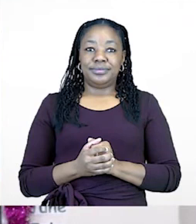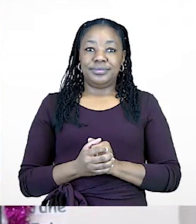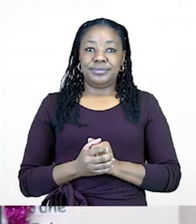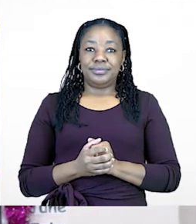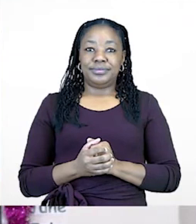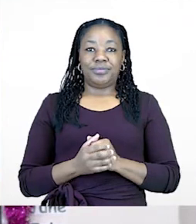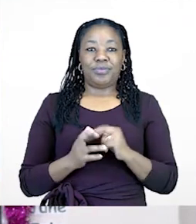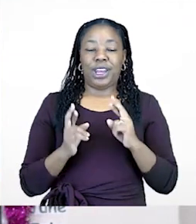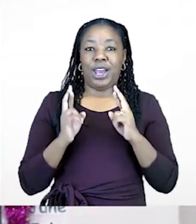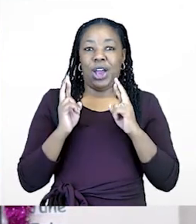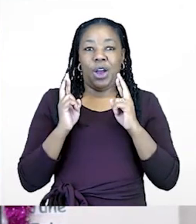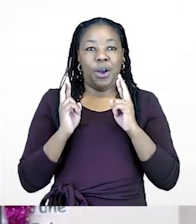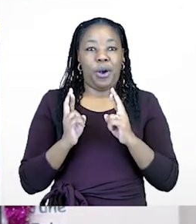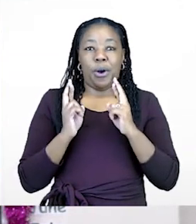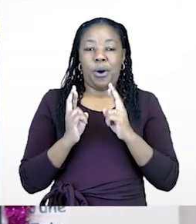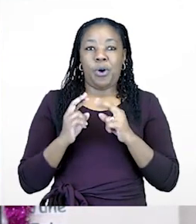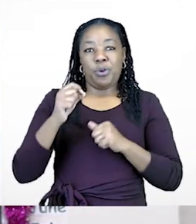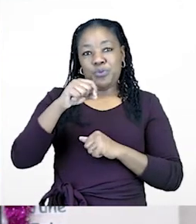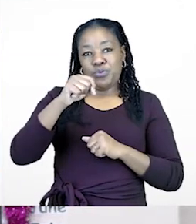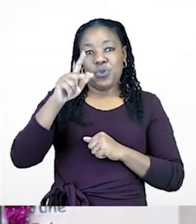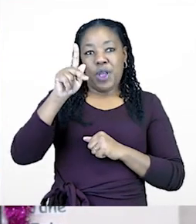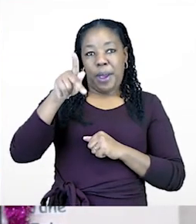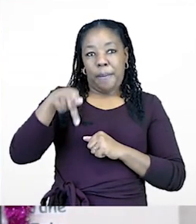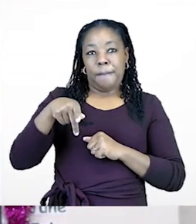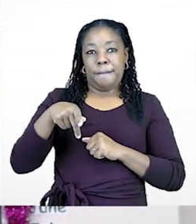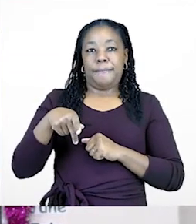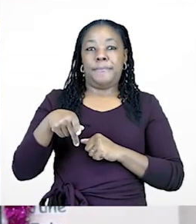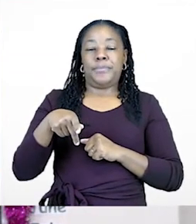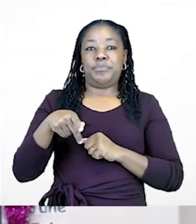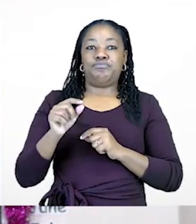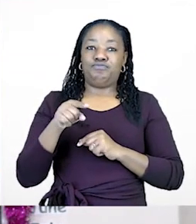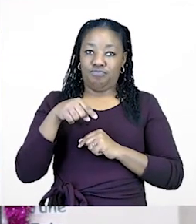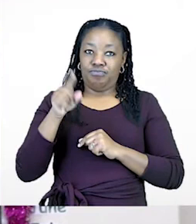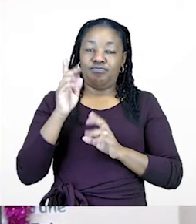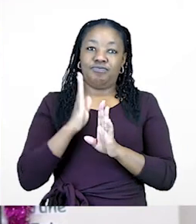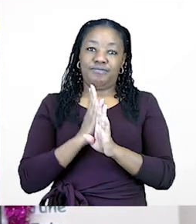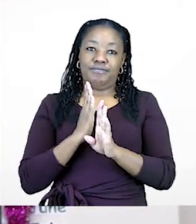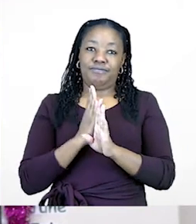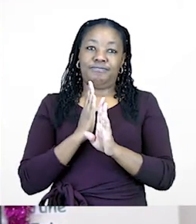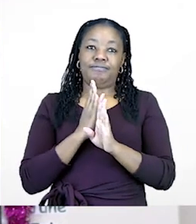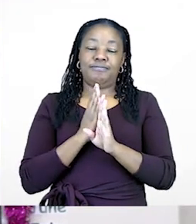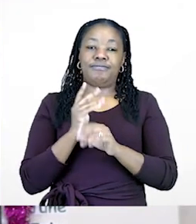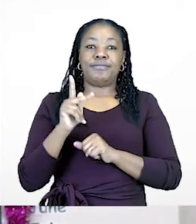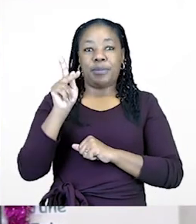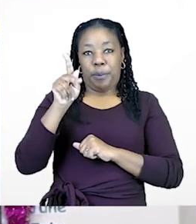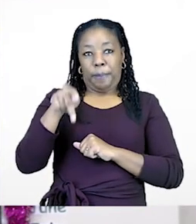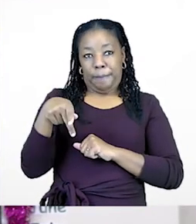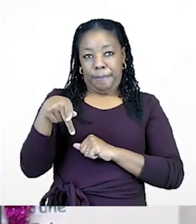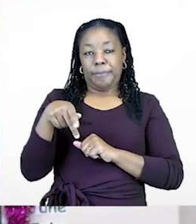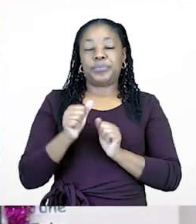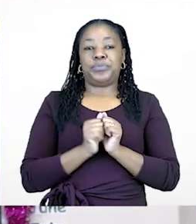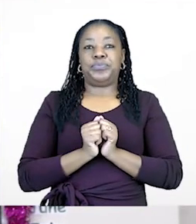Let's hope that you managed to write the letter P, and don't forget the sound that it makes. It makes the sound